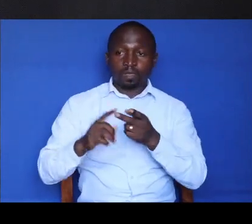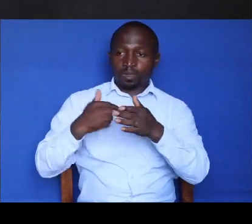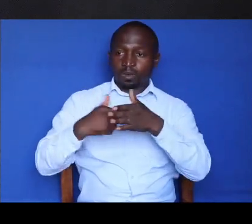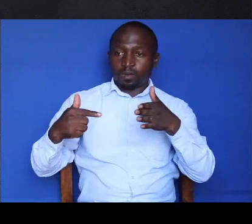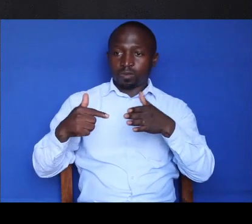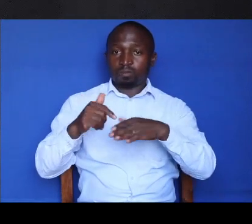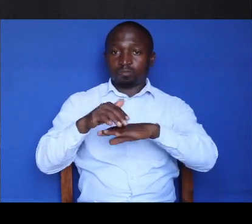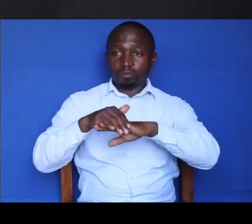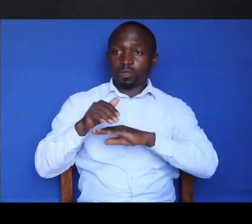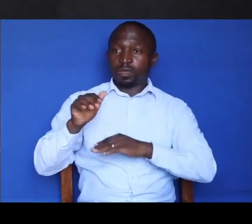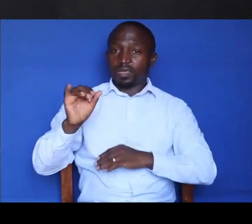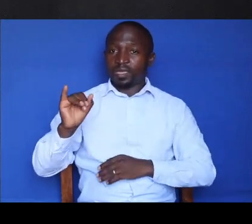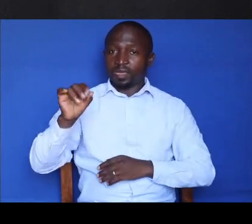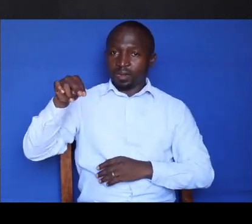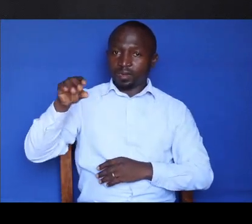incised meander.